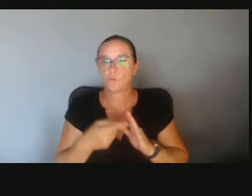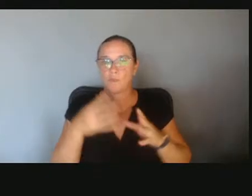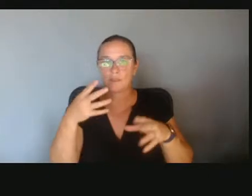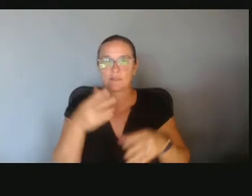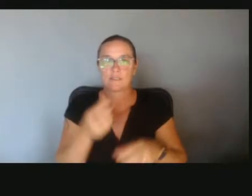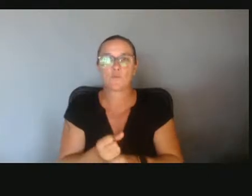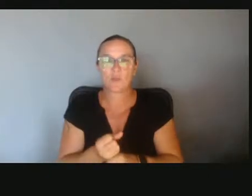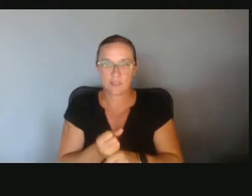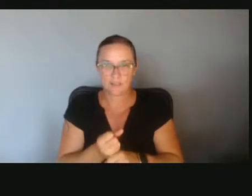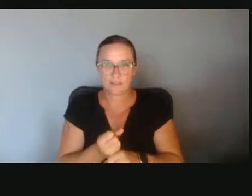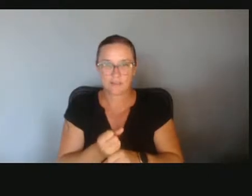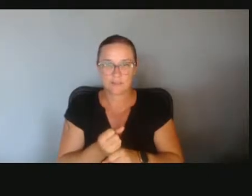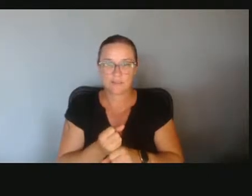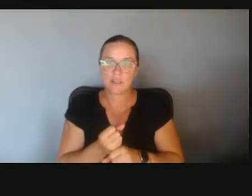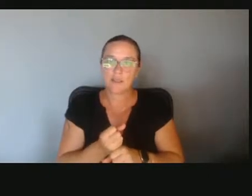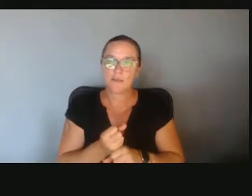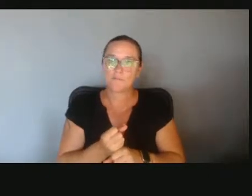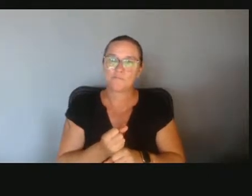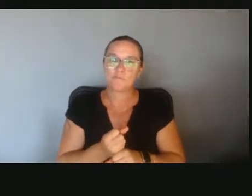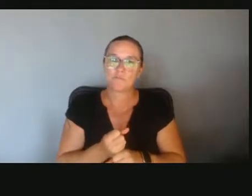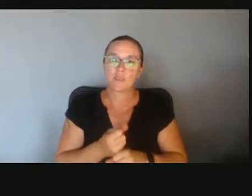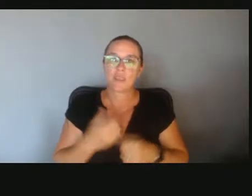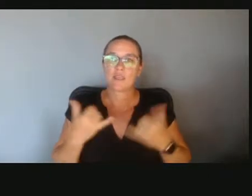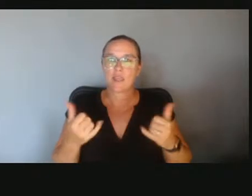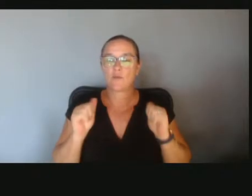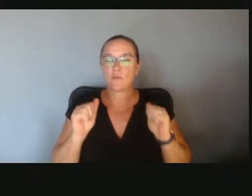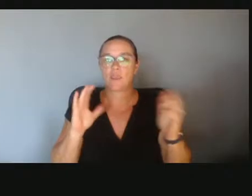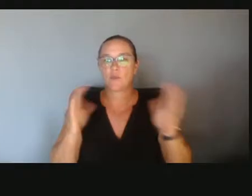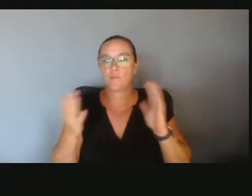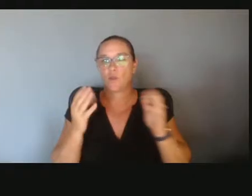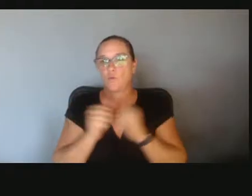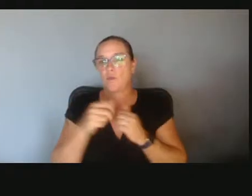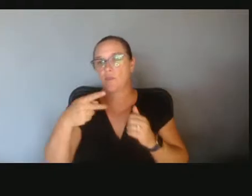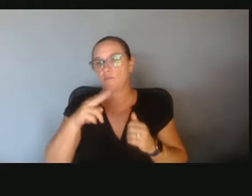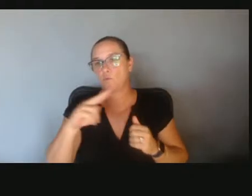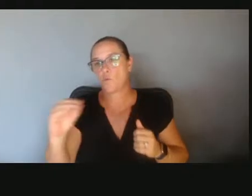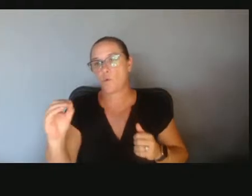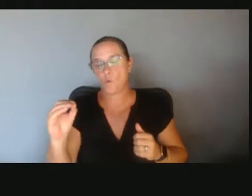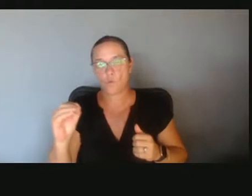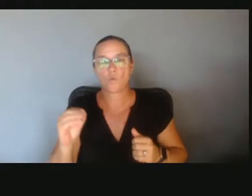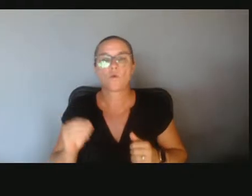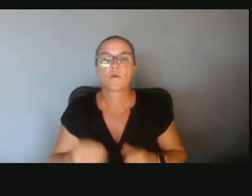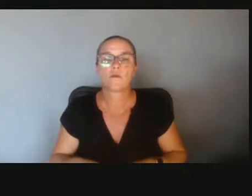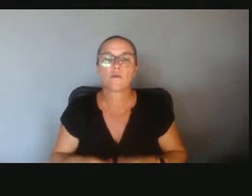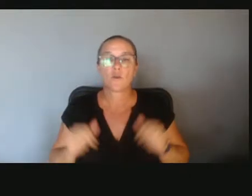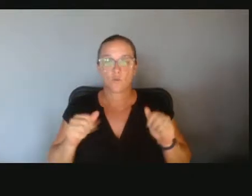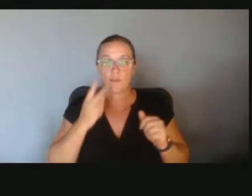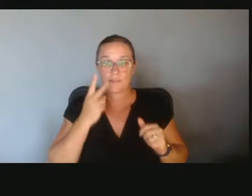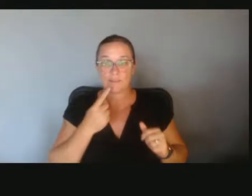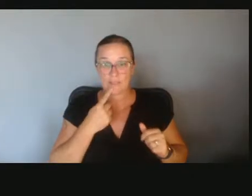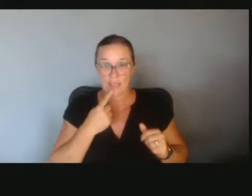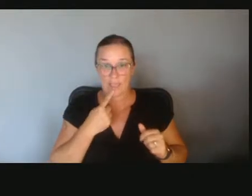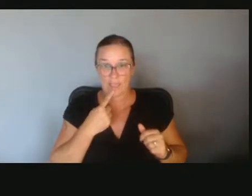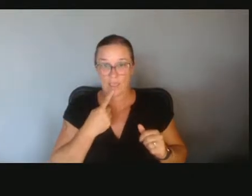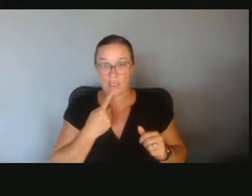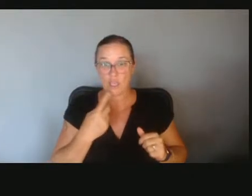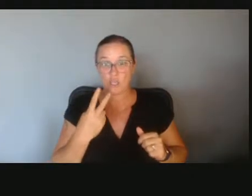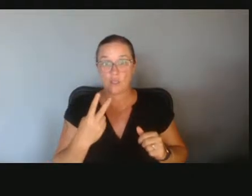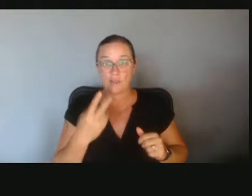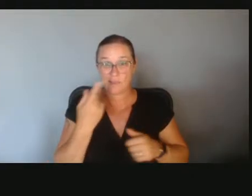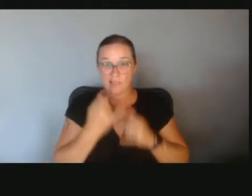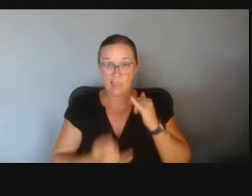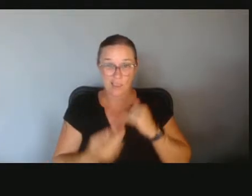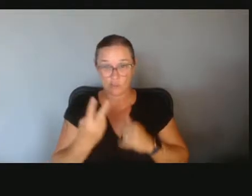top, we can now compare them to Pu'u'o as well. So what we can say is that our 2 in a row